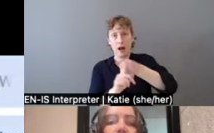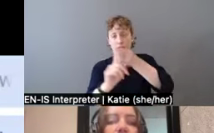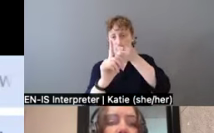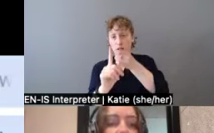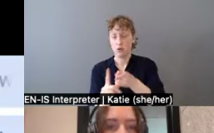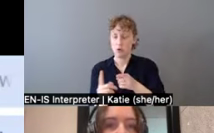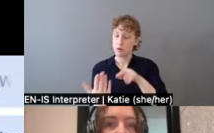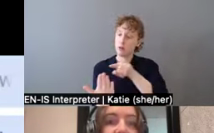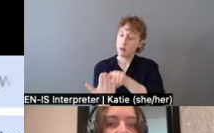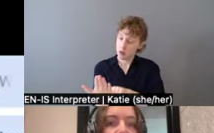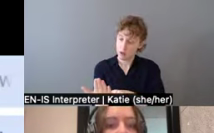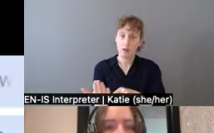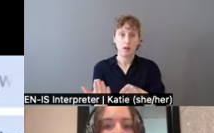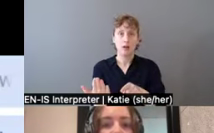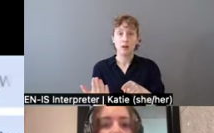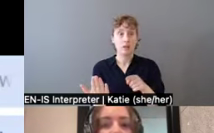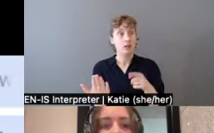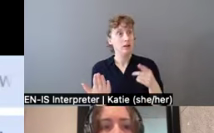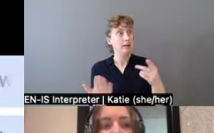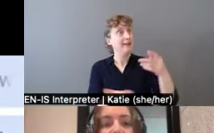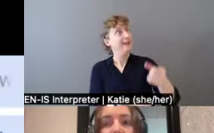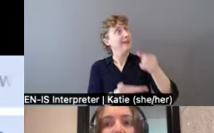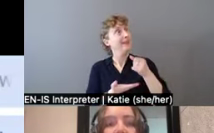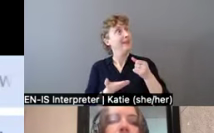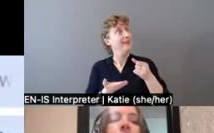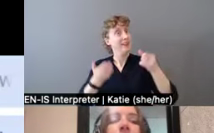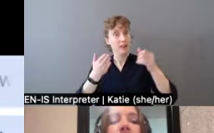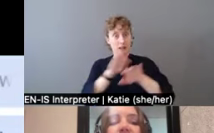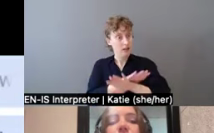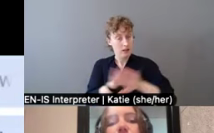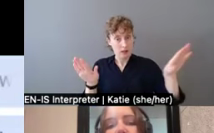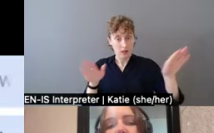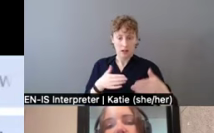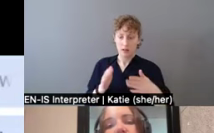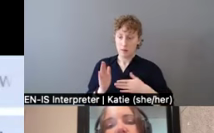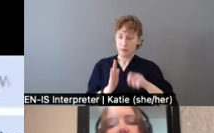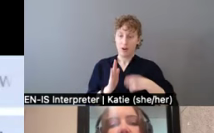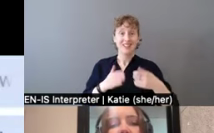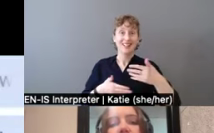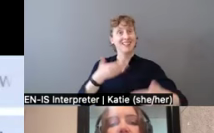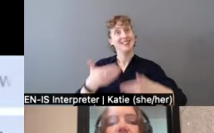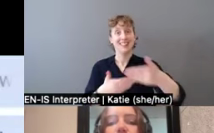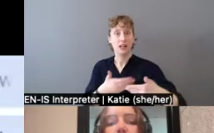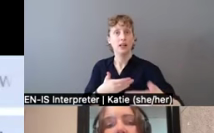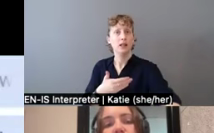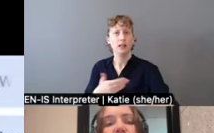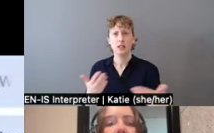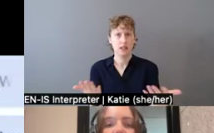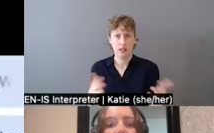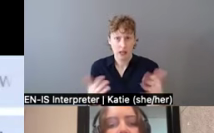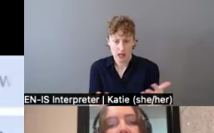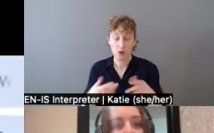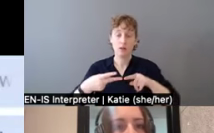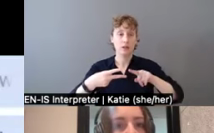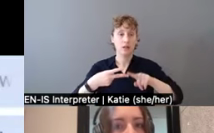project going to live after the end of the grant period? And then the other question is really related to the partnership